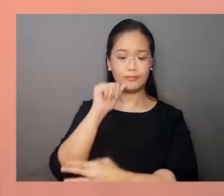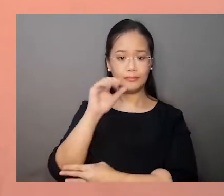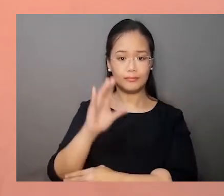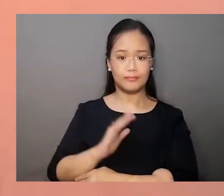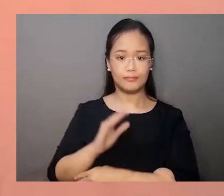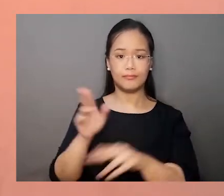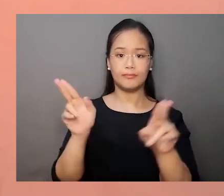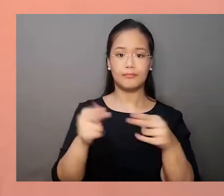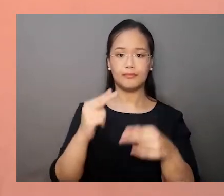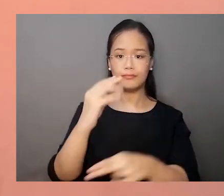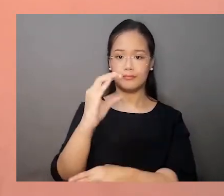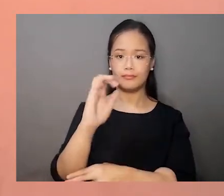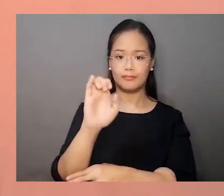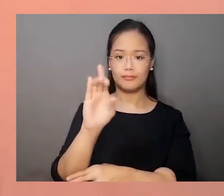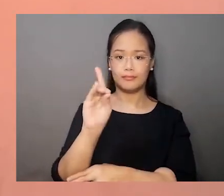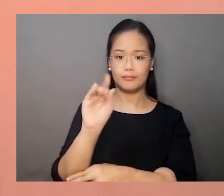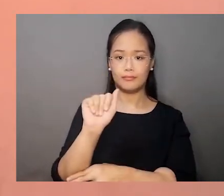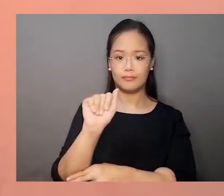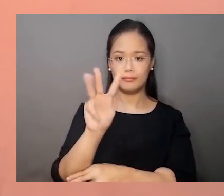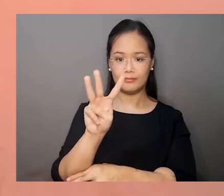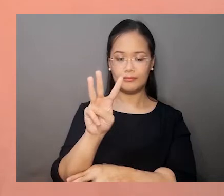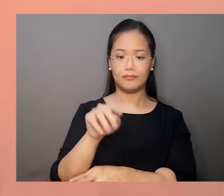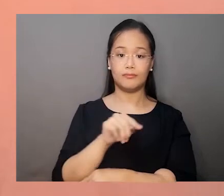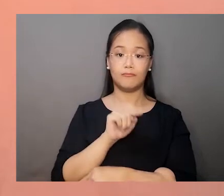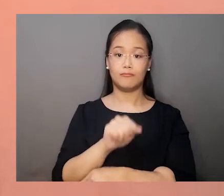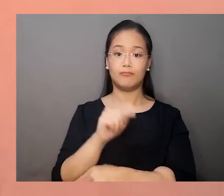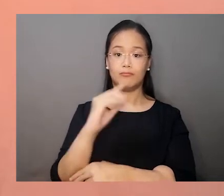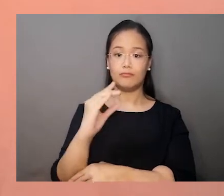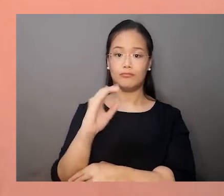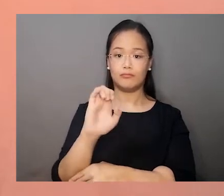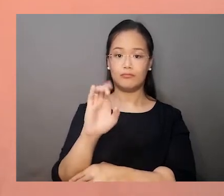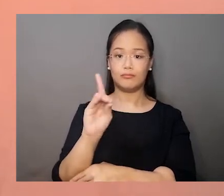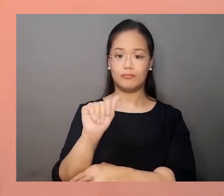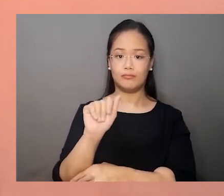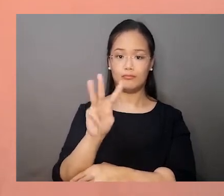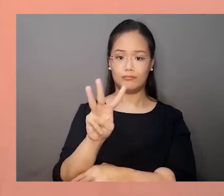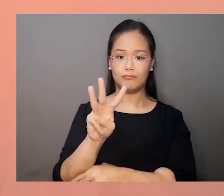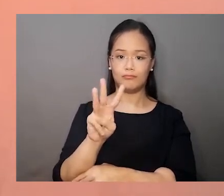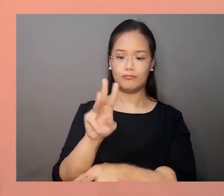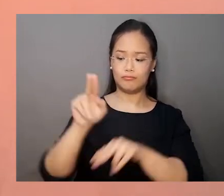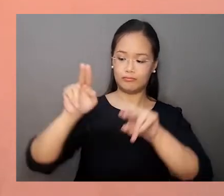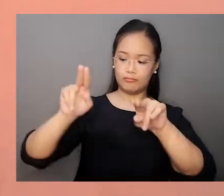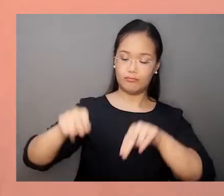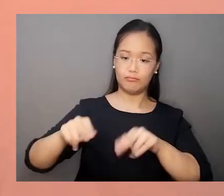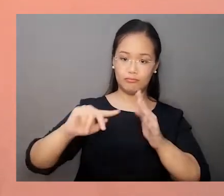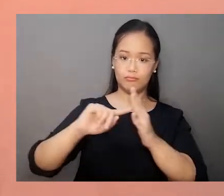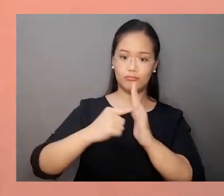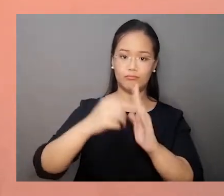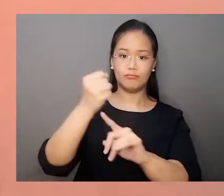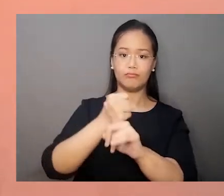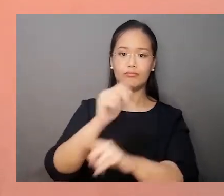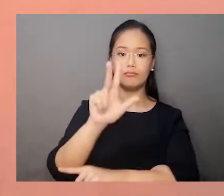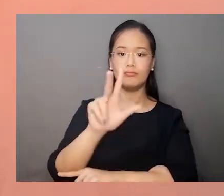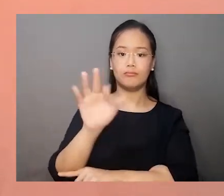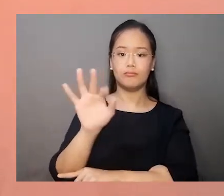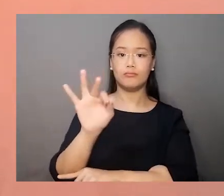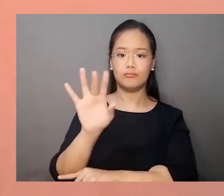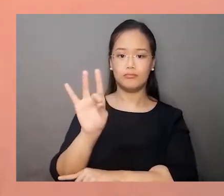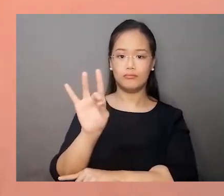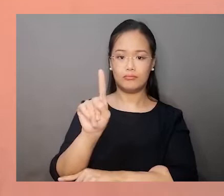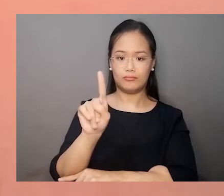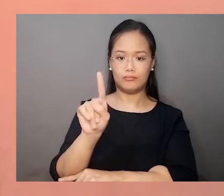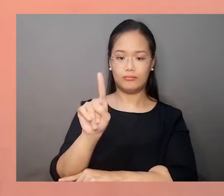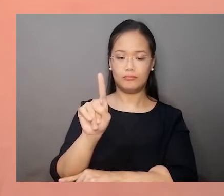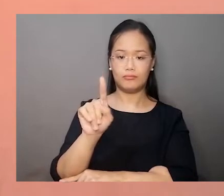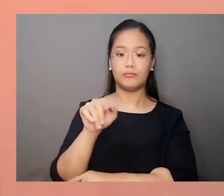Discrimination, or the CEDAW, entered into force on September 3, 1981. The UN Charter, which is